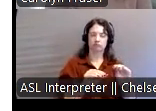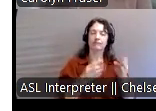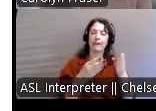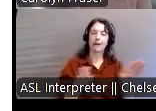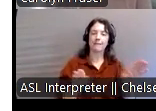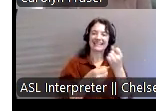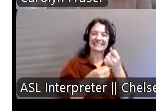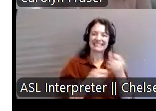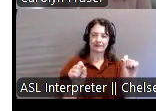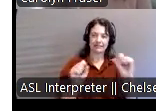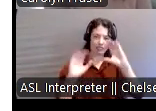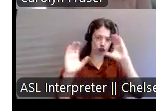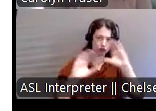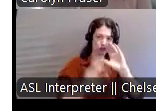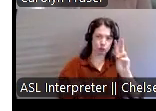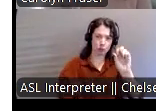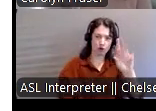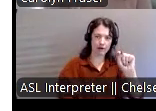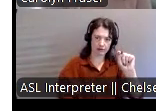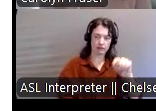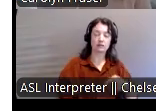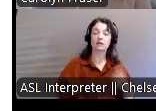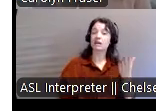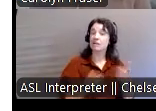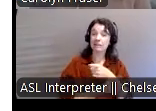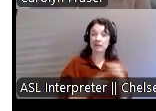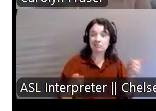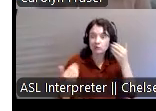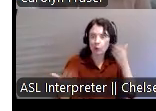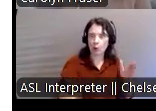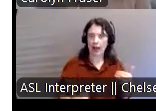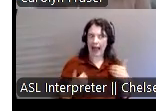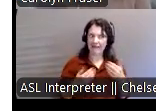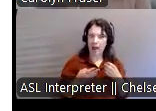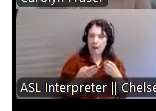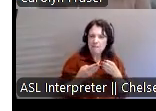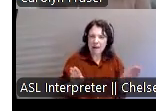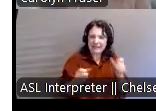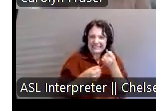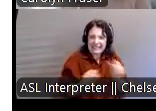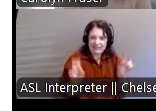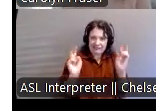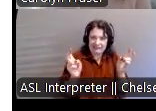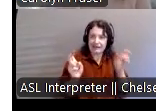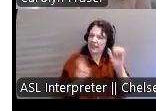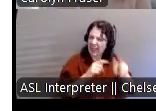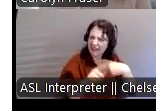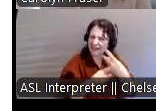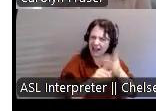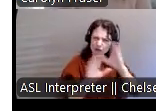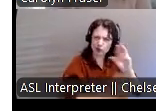some law enforcement might not be familiar with public safety search warrants because it's not something that is maybe typically